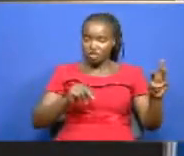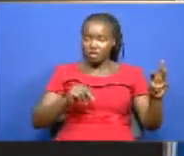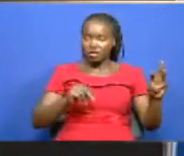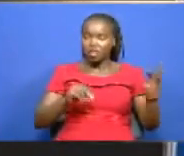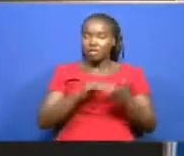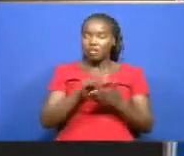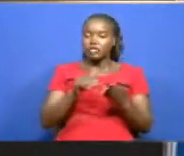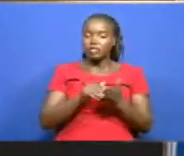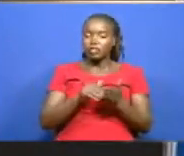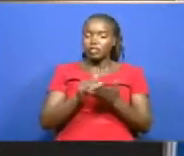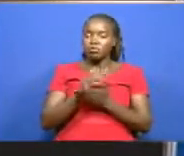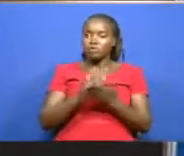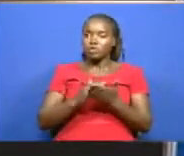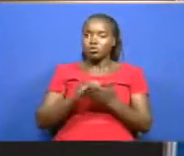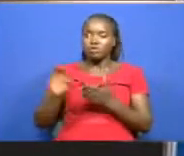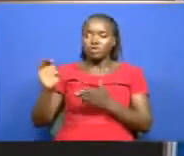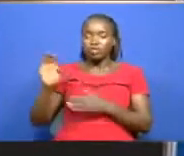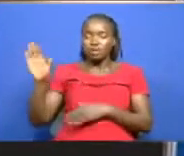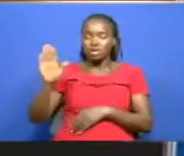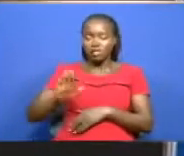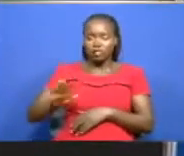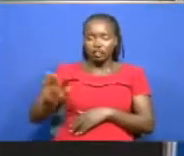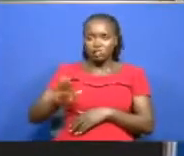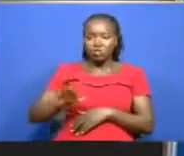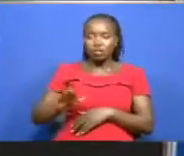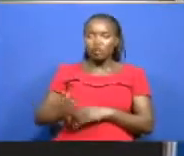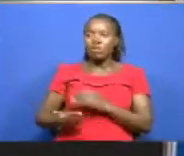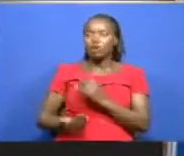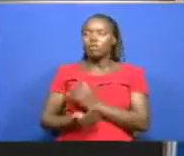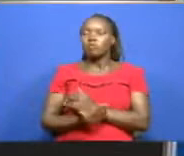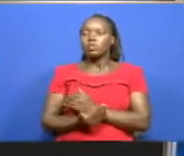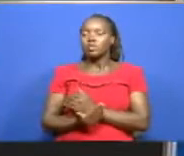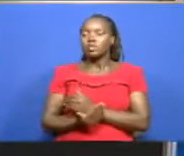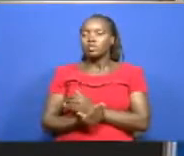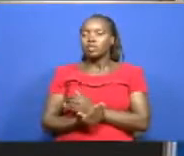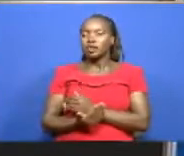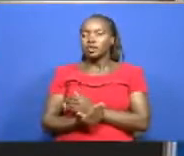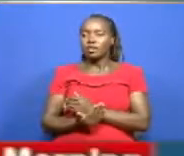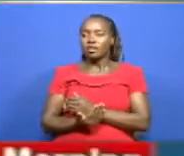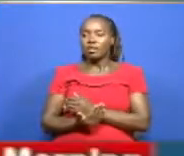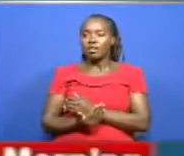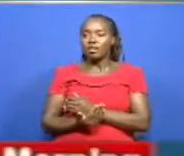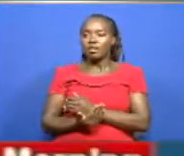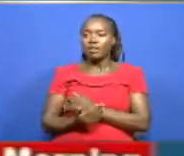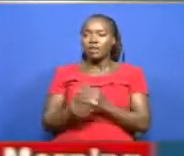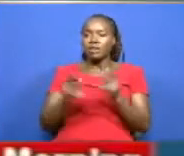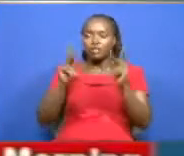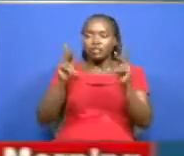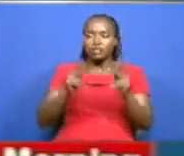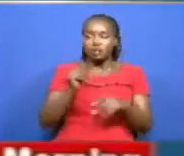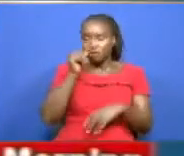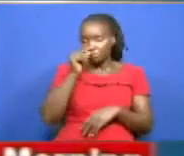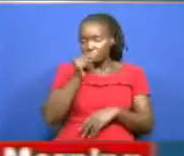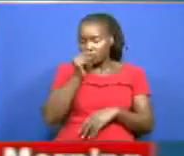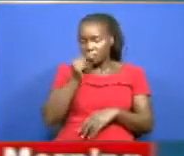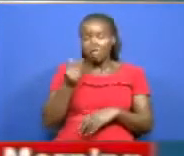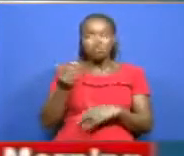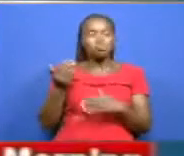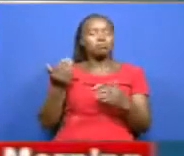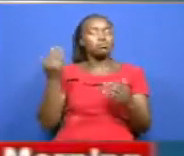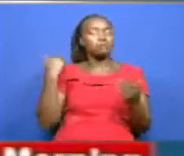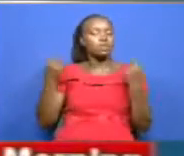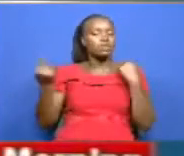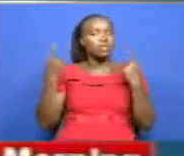central, and parts of the eastern region. Looking at tomorrow morning, this is what we'll be waking up to. Areas of Kisumu, Unyeri, and Kericho will be